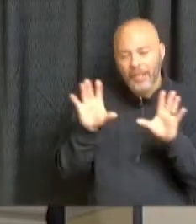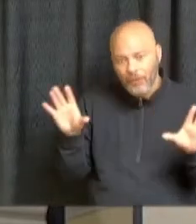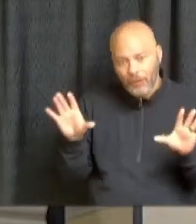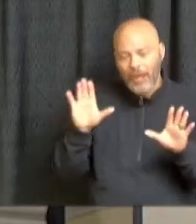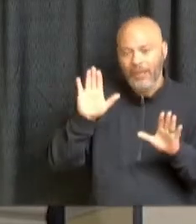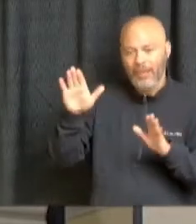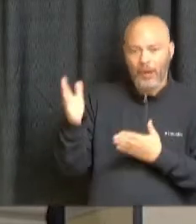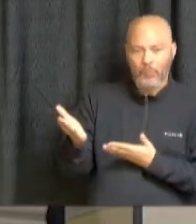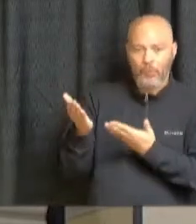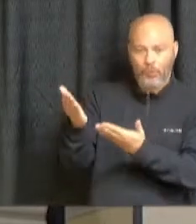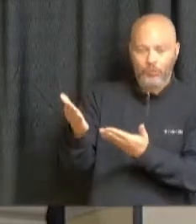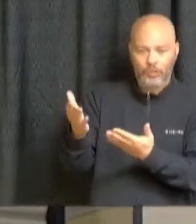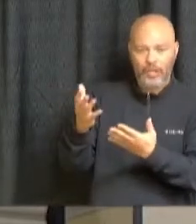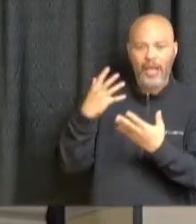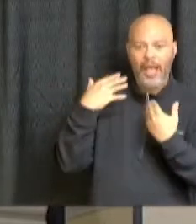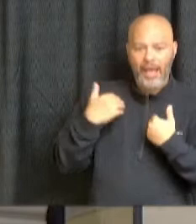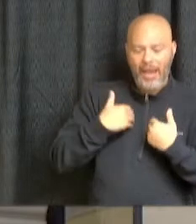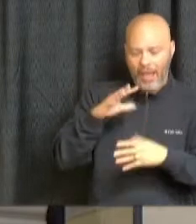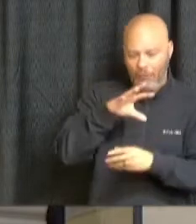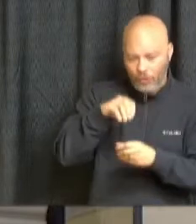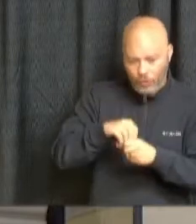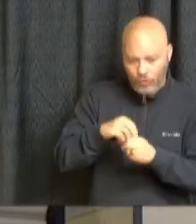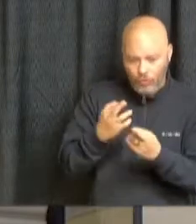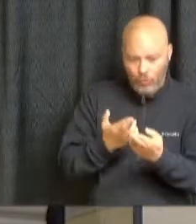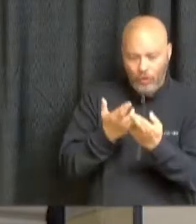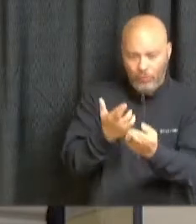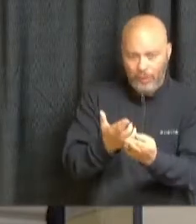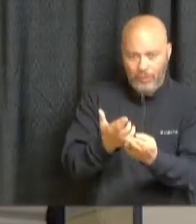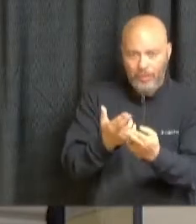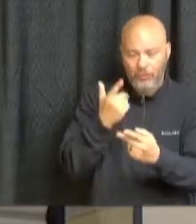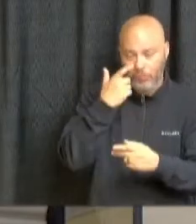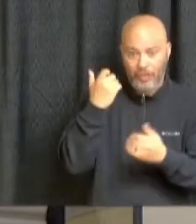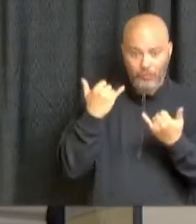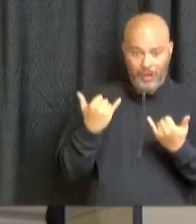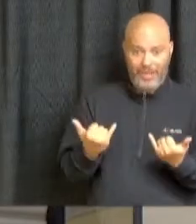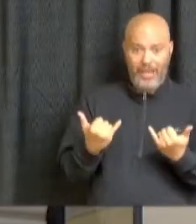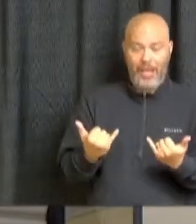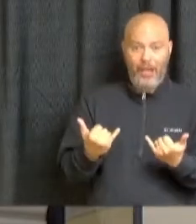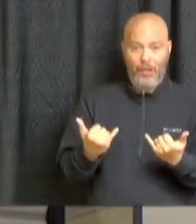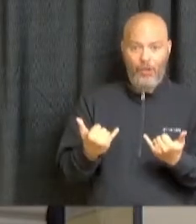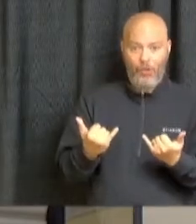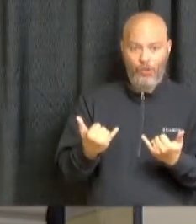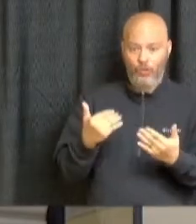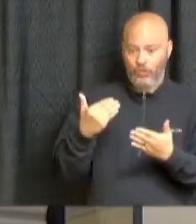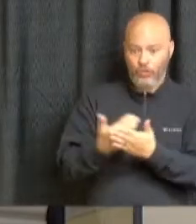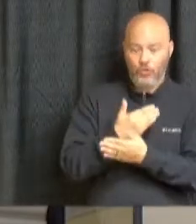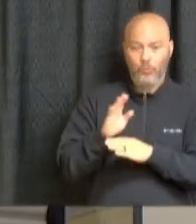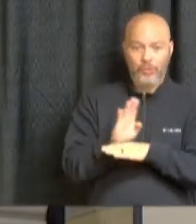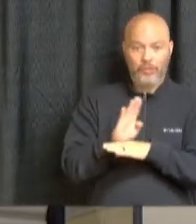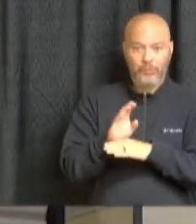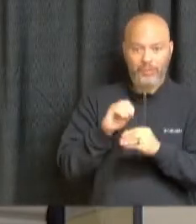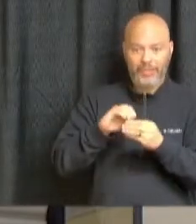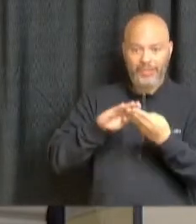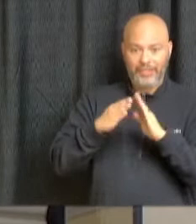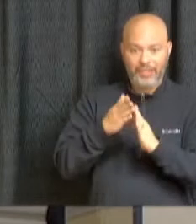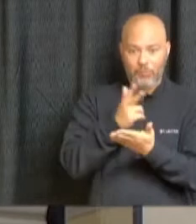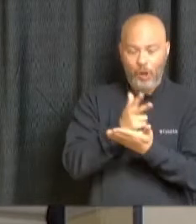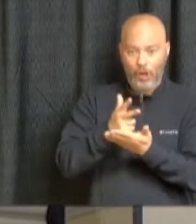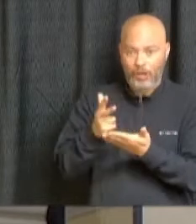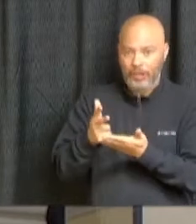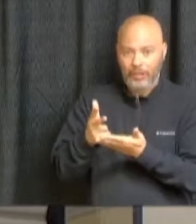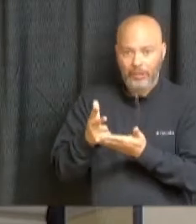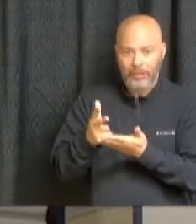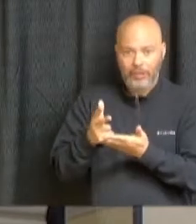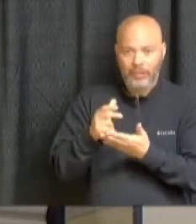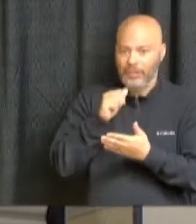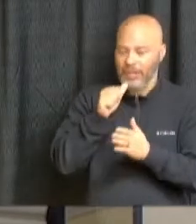their motion and include the recommendation, because right now, new business in the city parking pass does